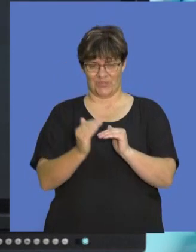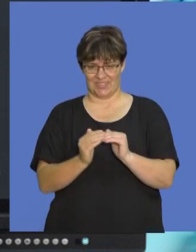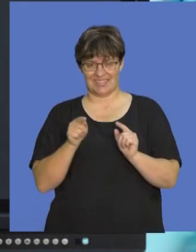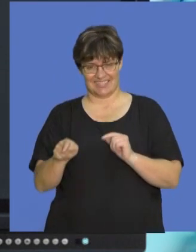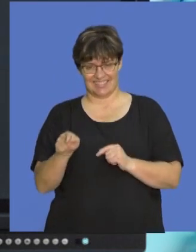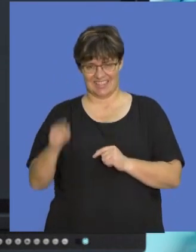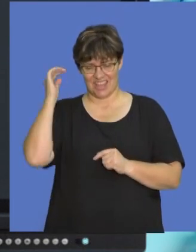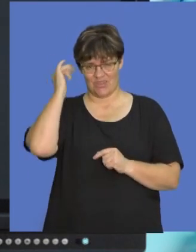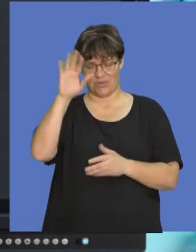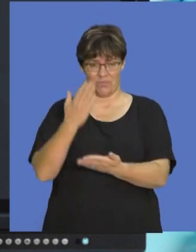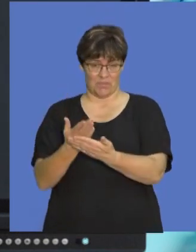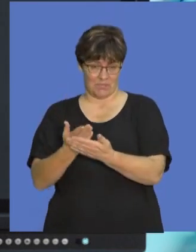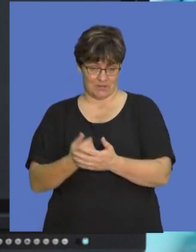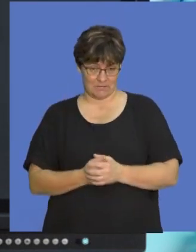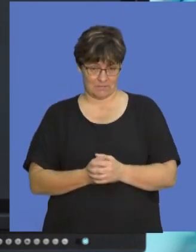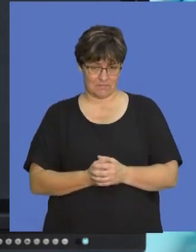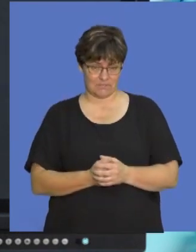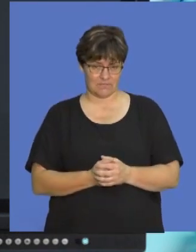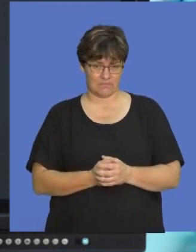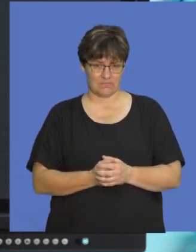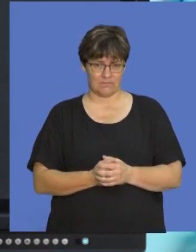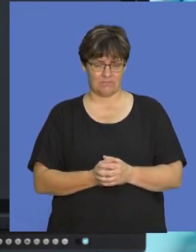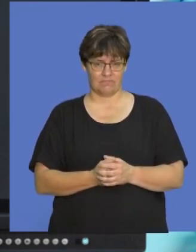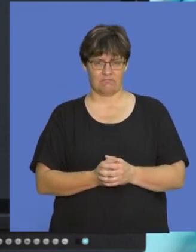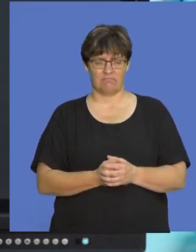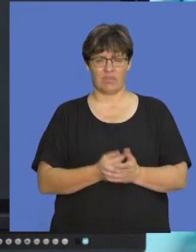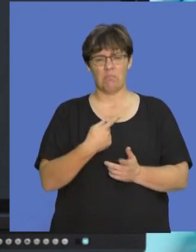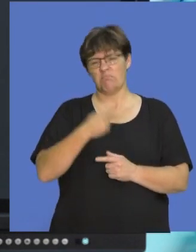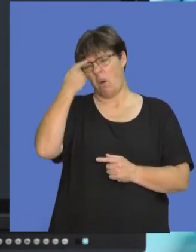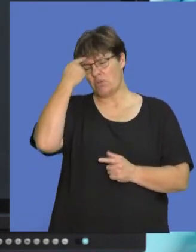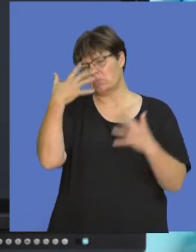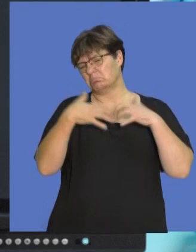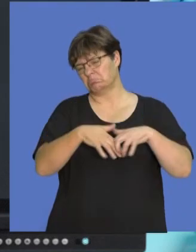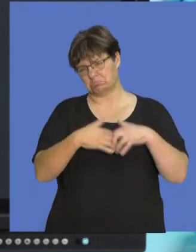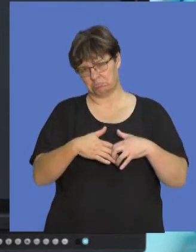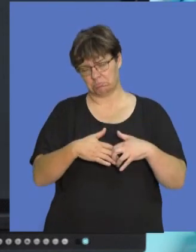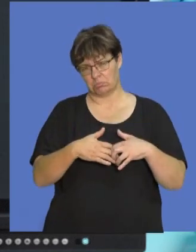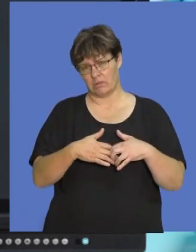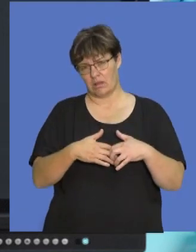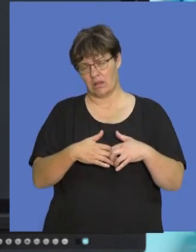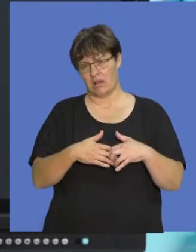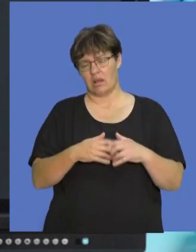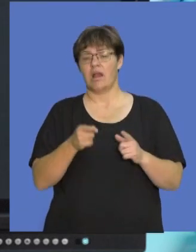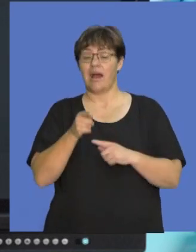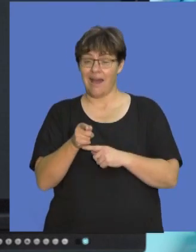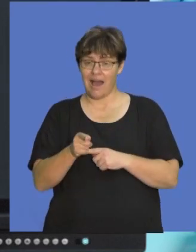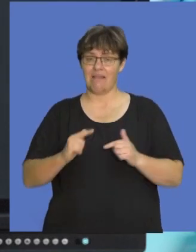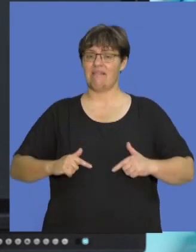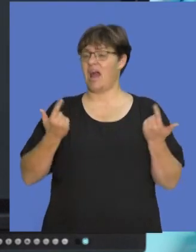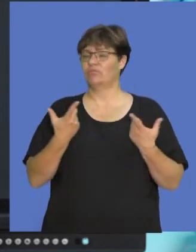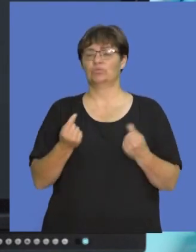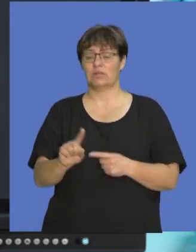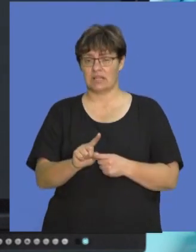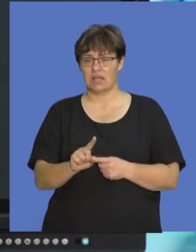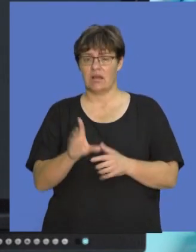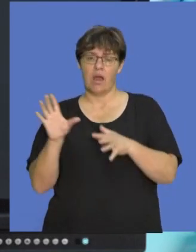get to the theoretical probability. So what I thought we would do in this little last section is to try